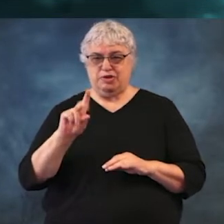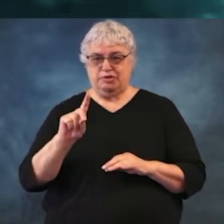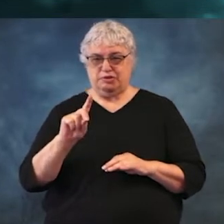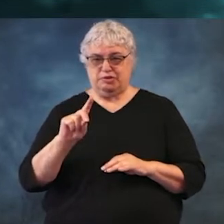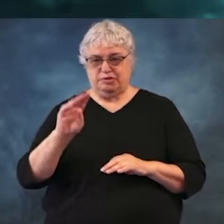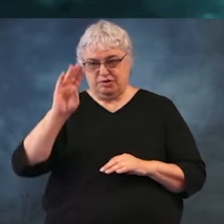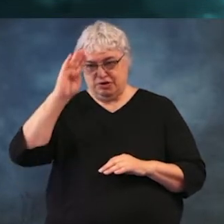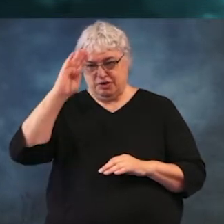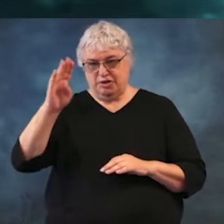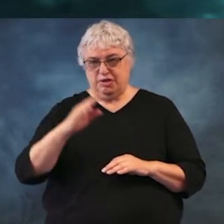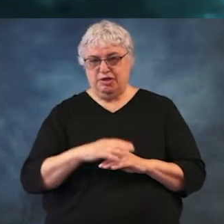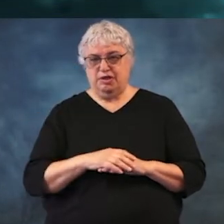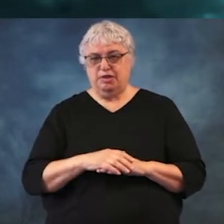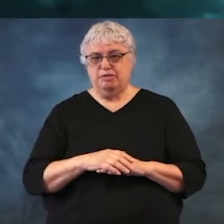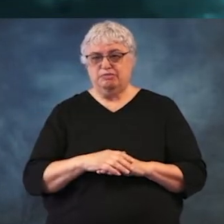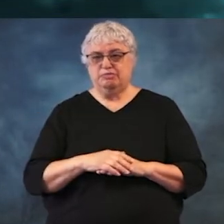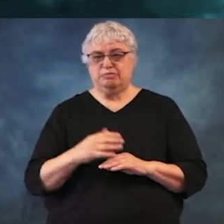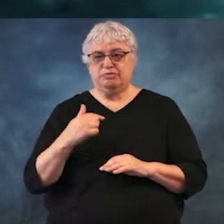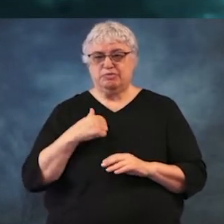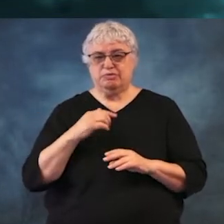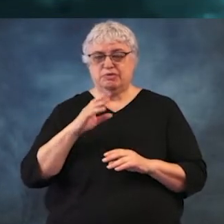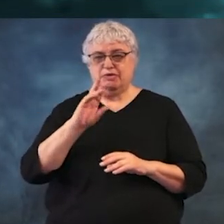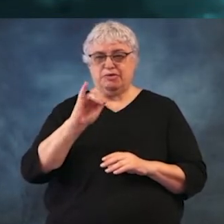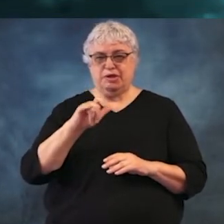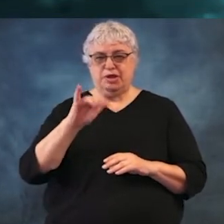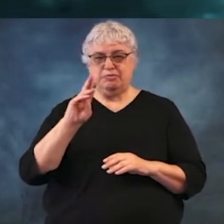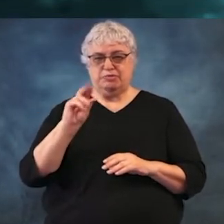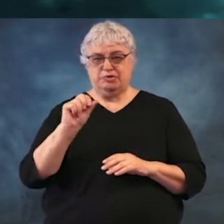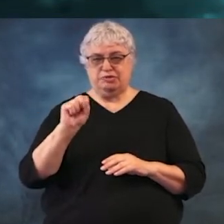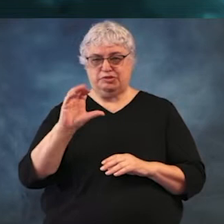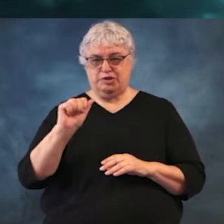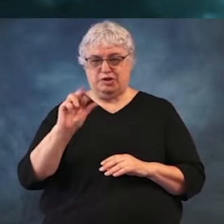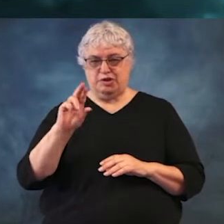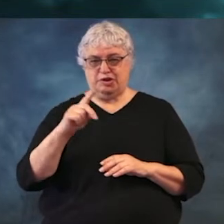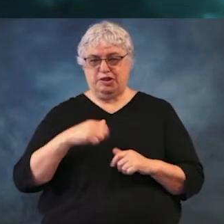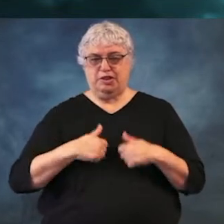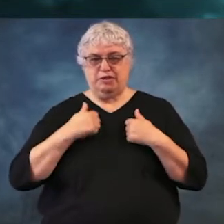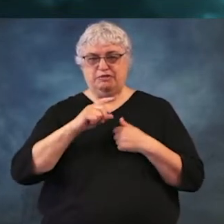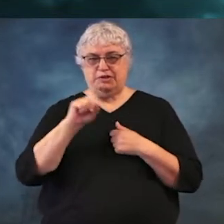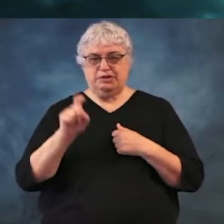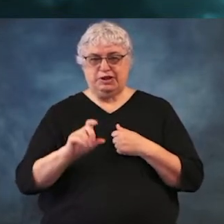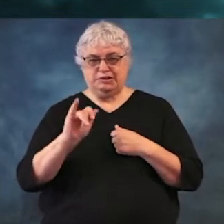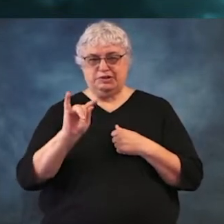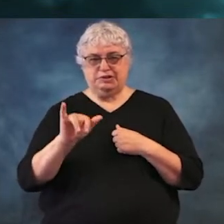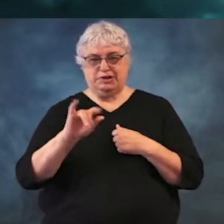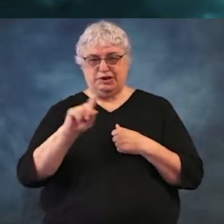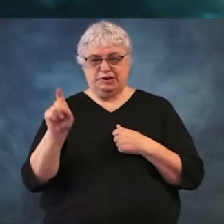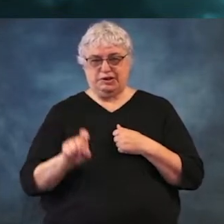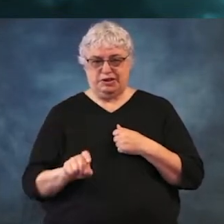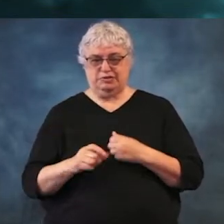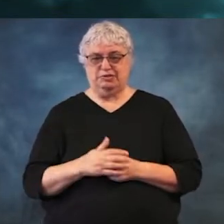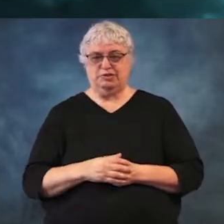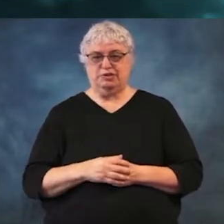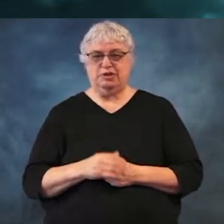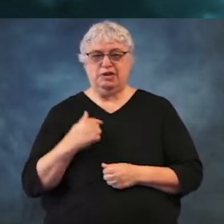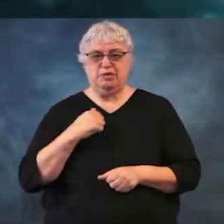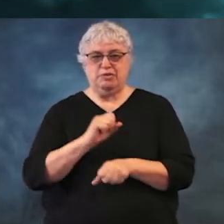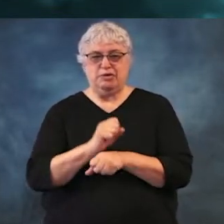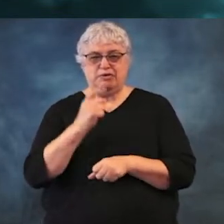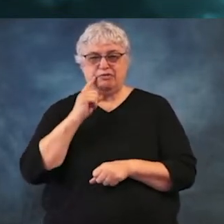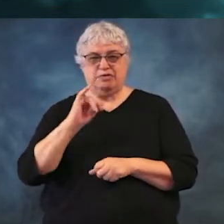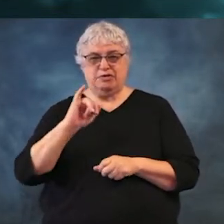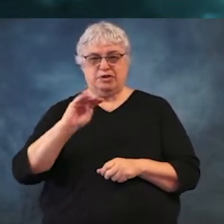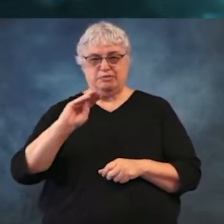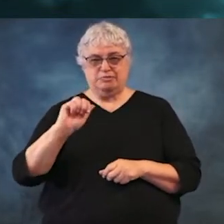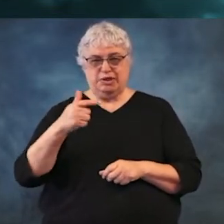sir. My name is Ricky Broussard. I live in Texas City, Texas, and I work for